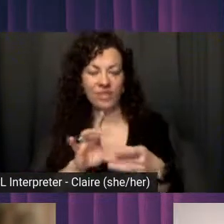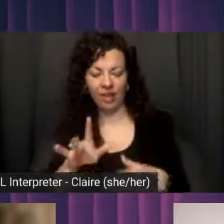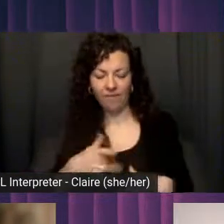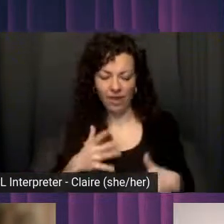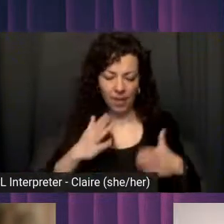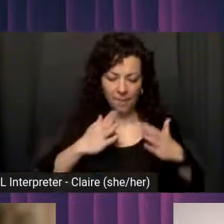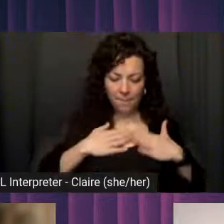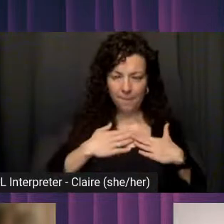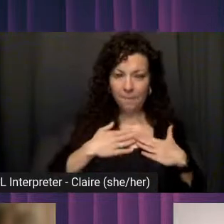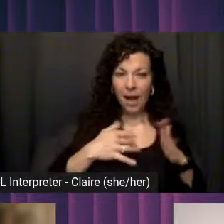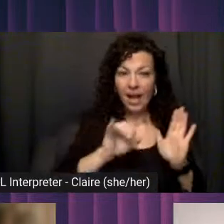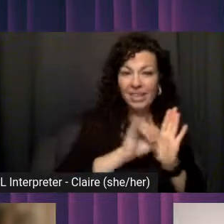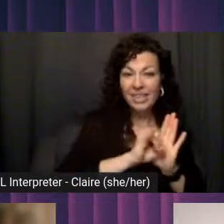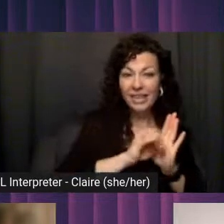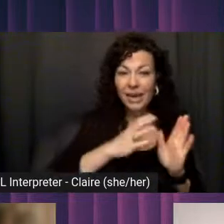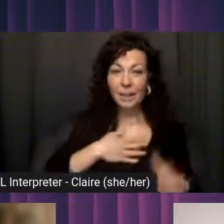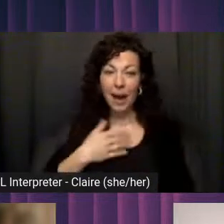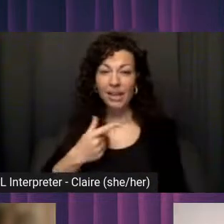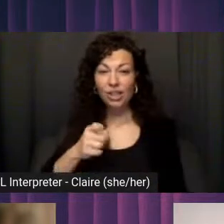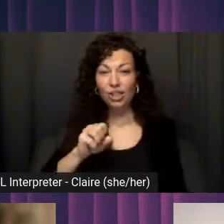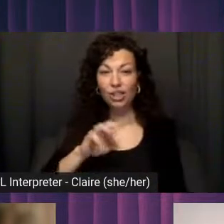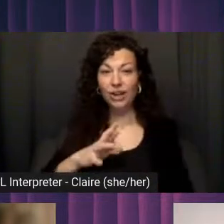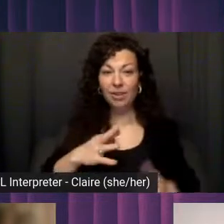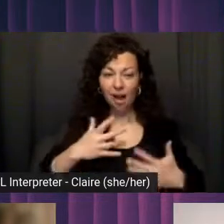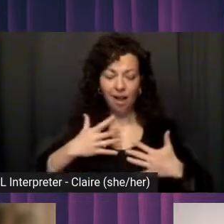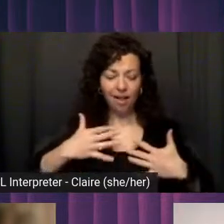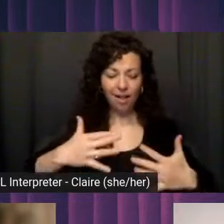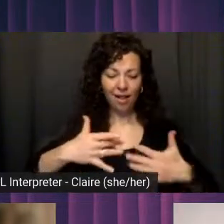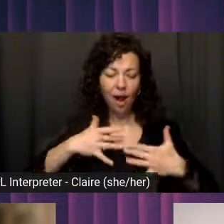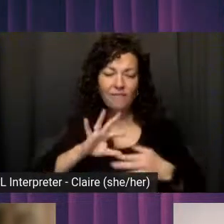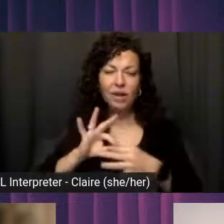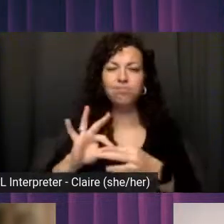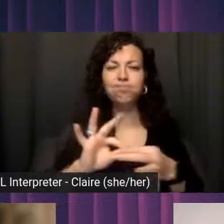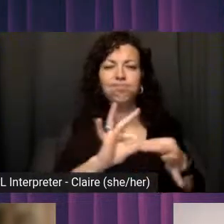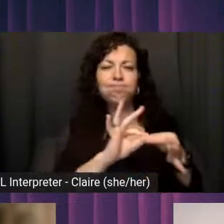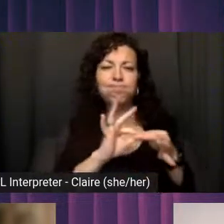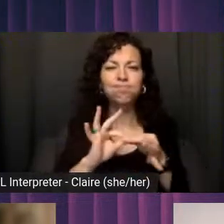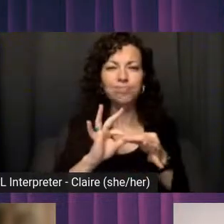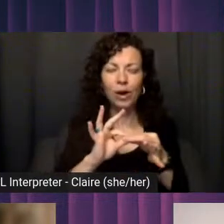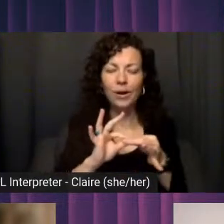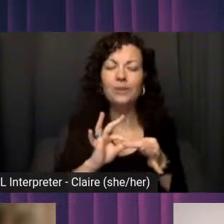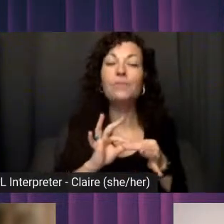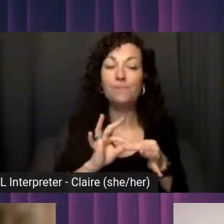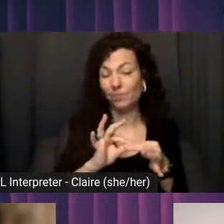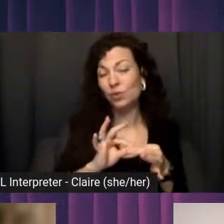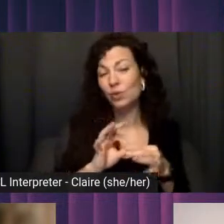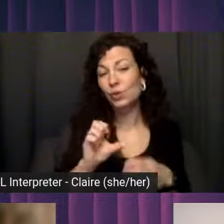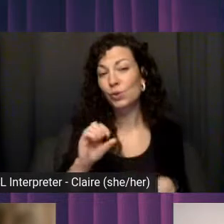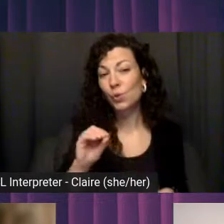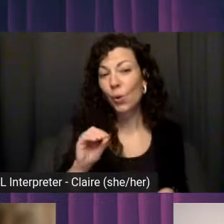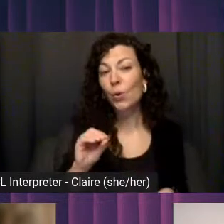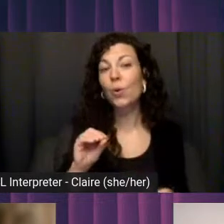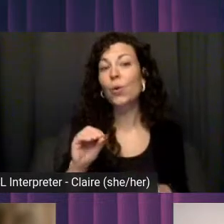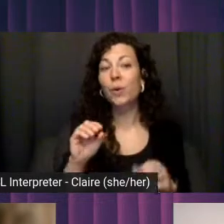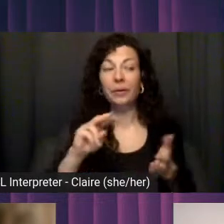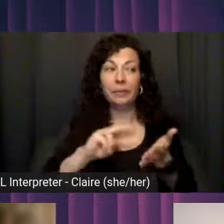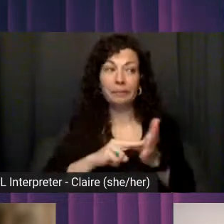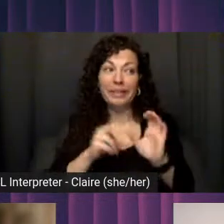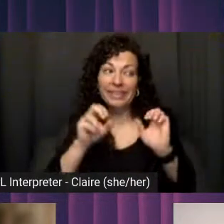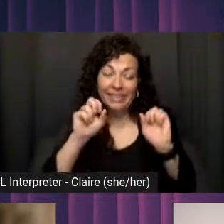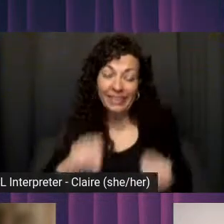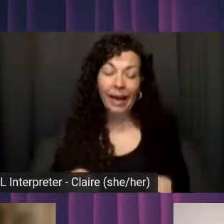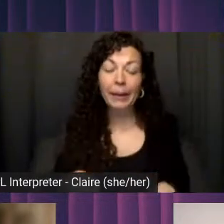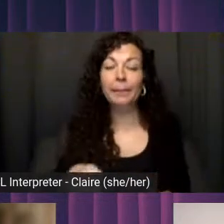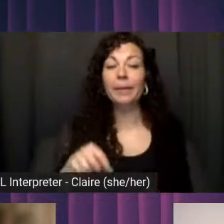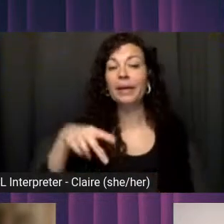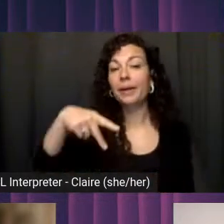other people are vibing with your gender with you. So gender-affirming care can look like pap smears or